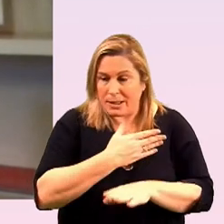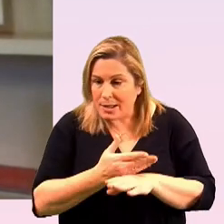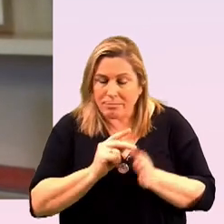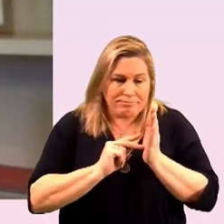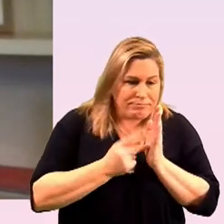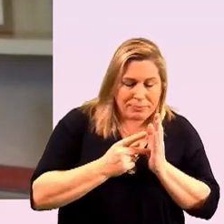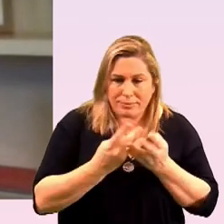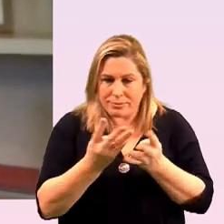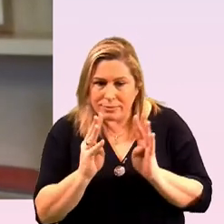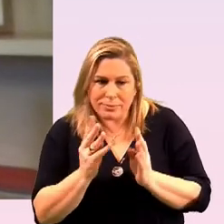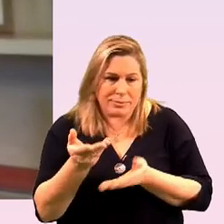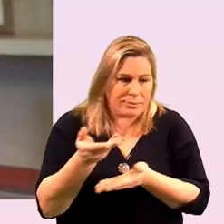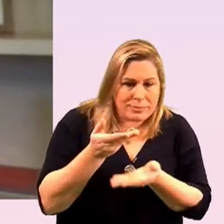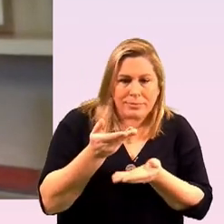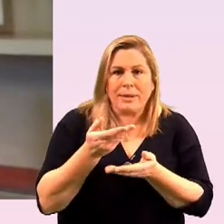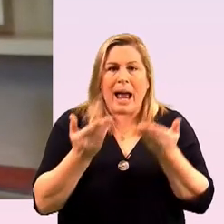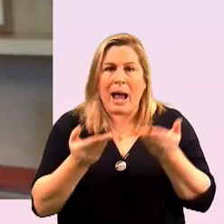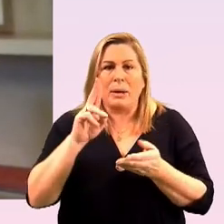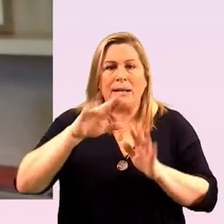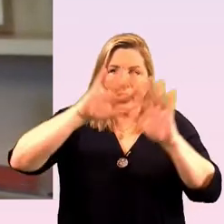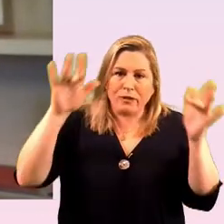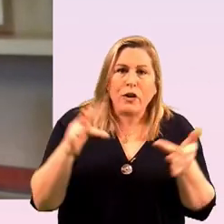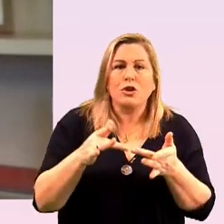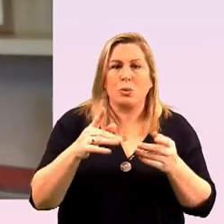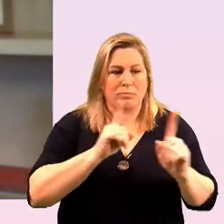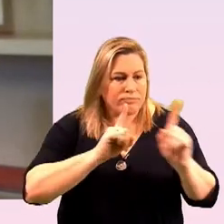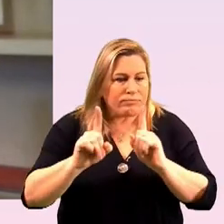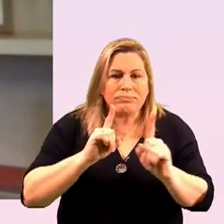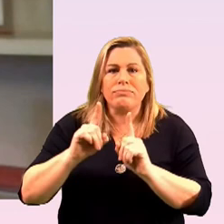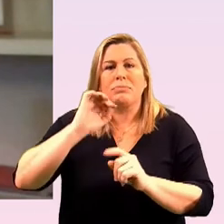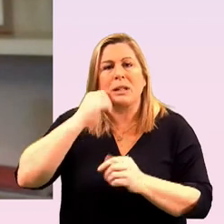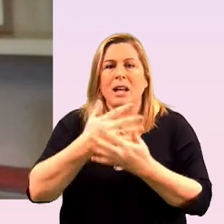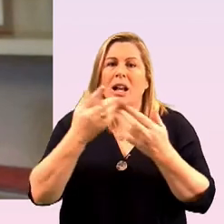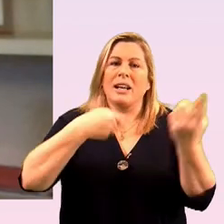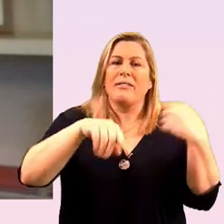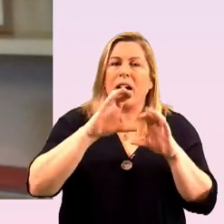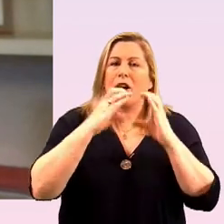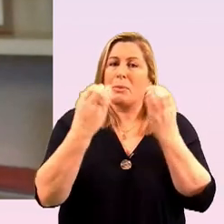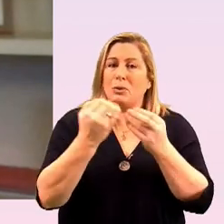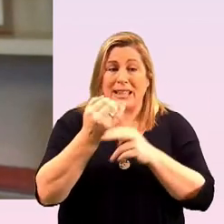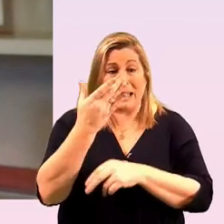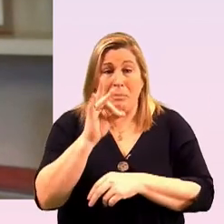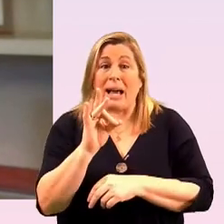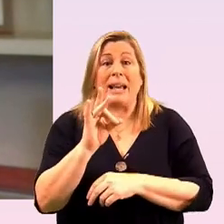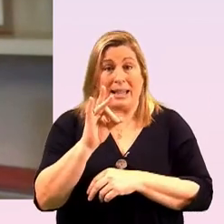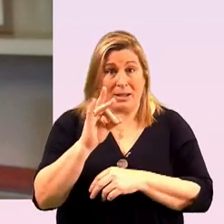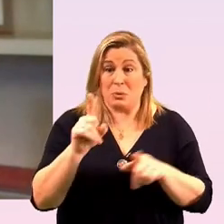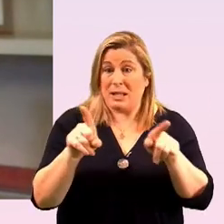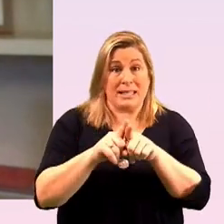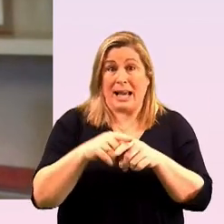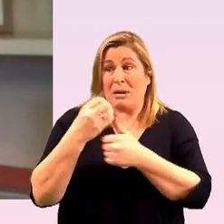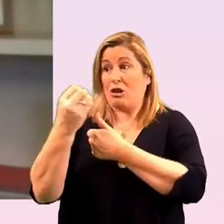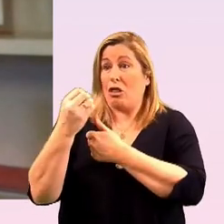a virtual way, because, a lot of our community within the bank and so on were the same as many